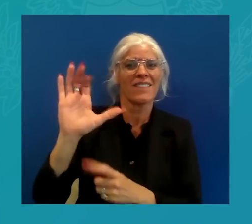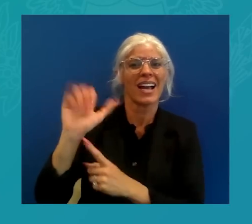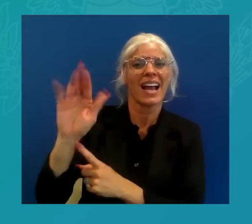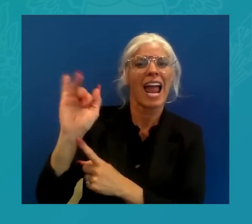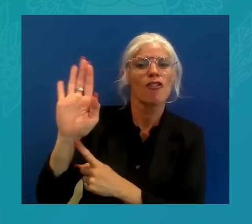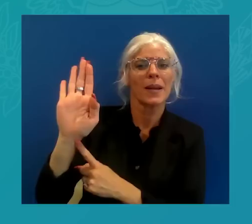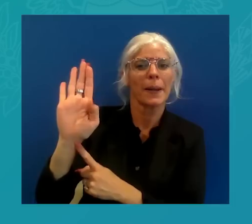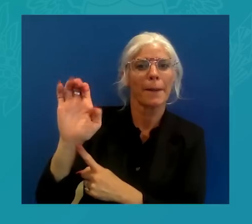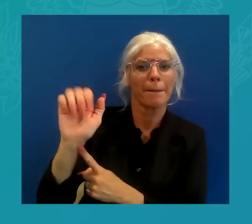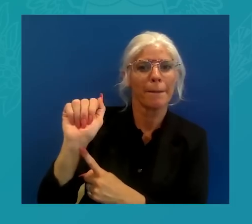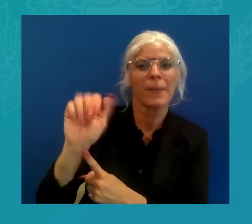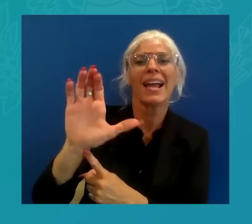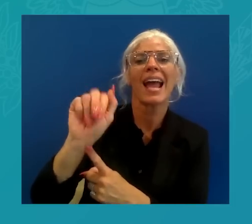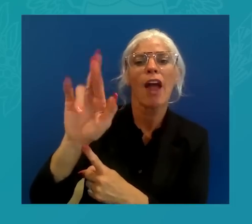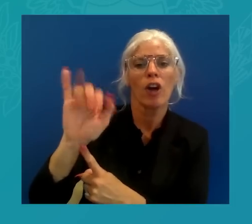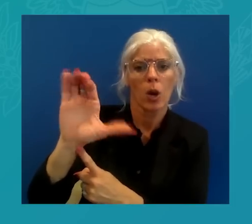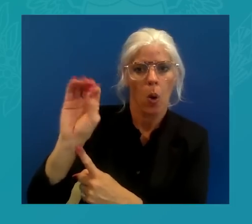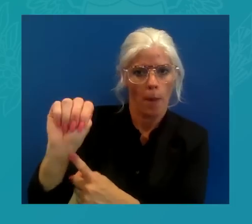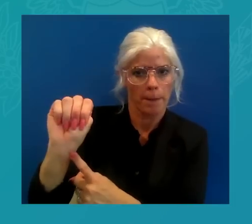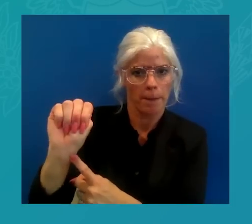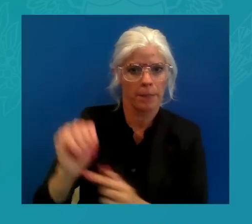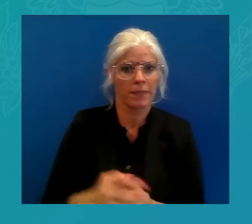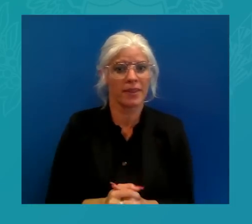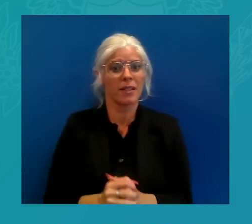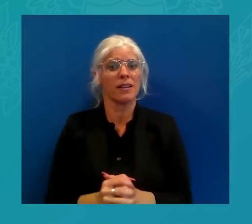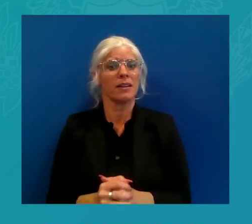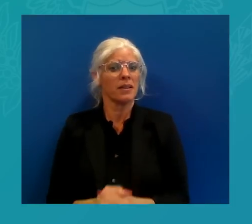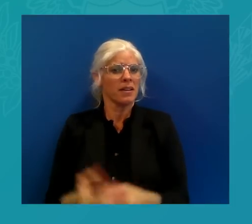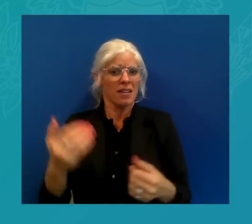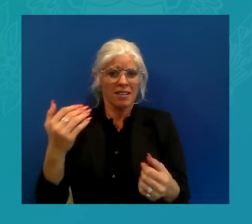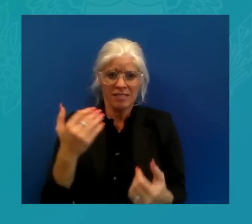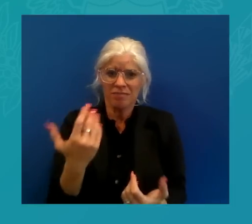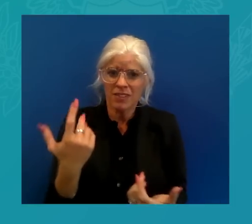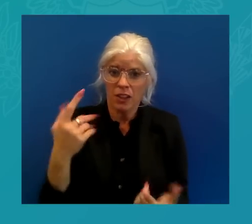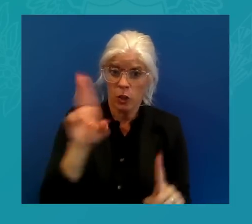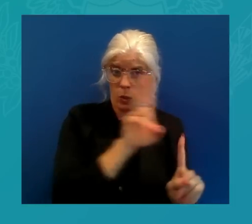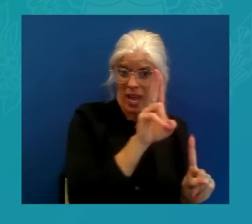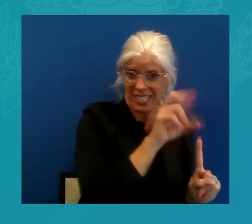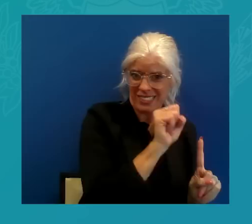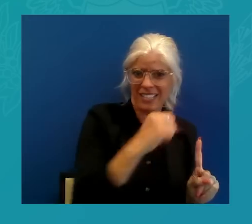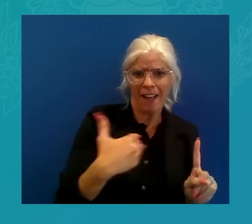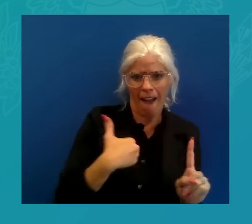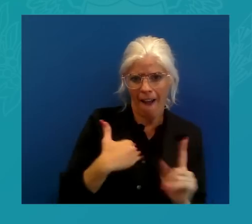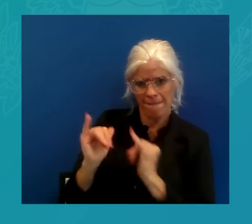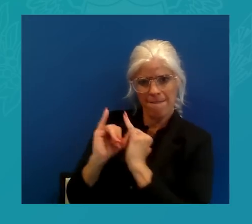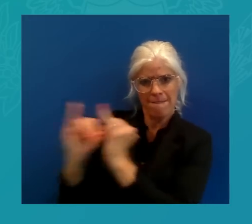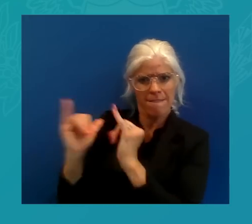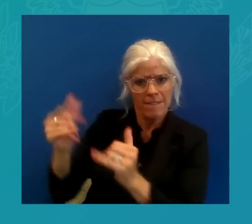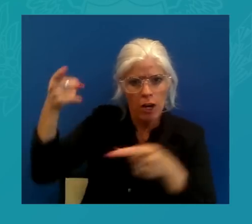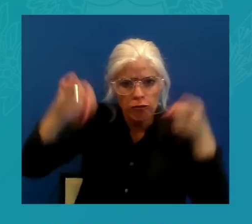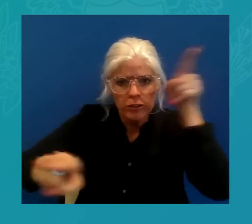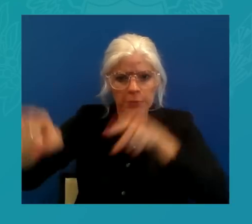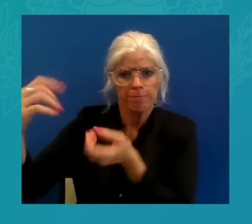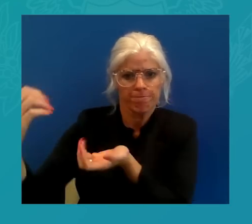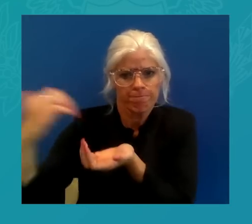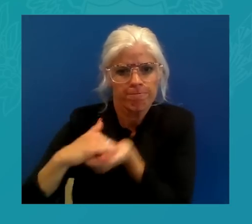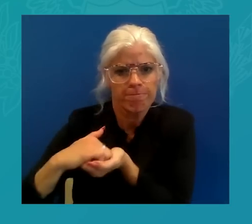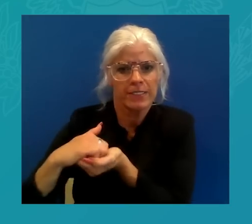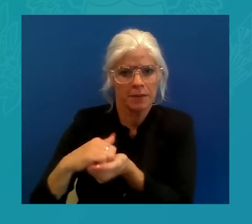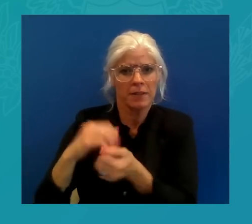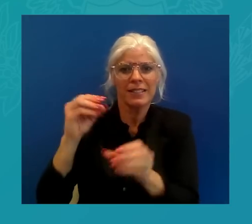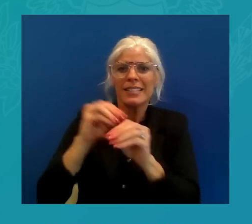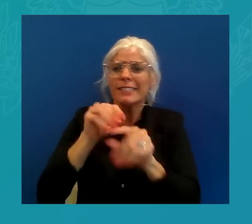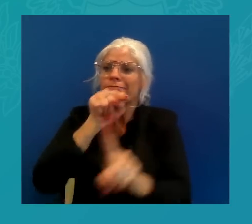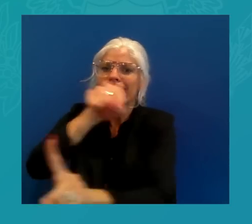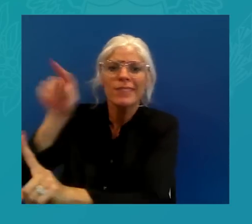States shares common bonds and interests with the Caribbean nations. Our partnership, we strongly believe, is essential